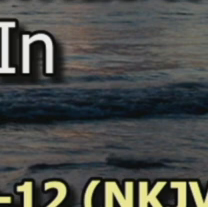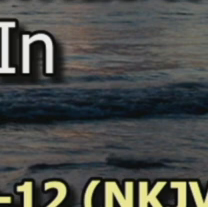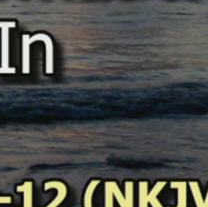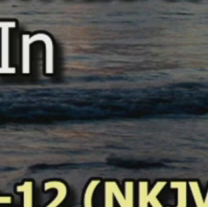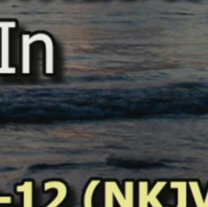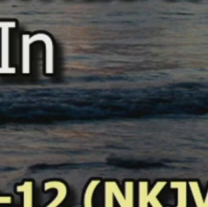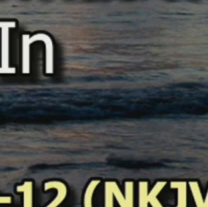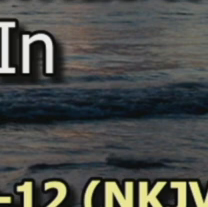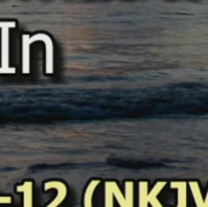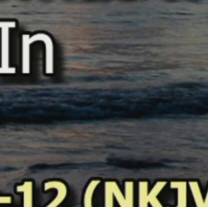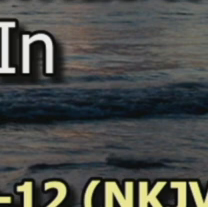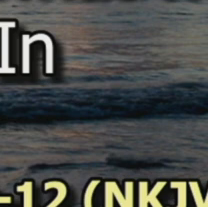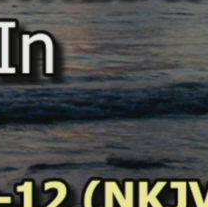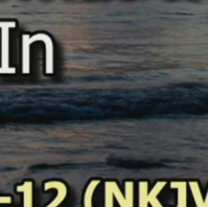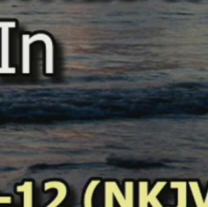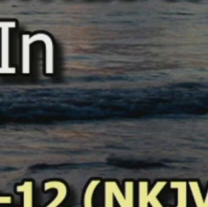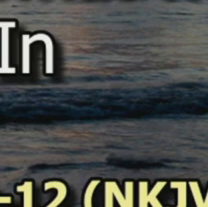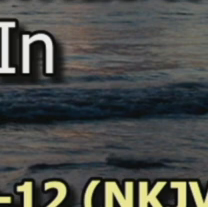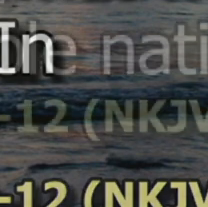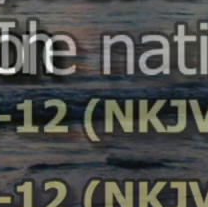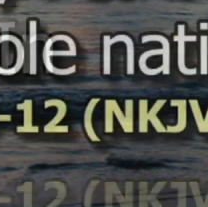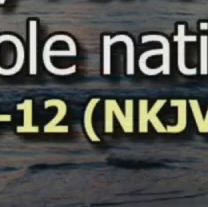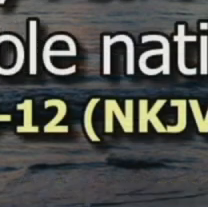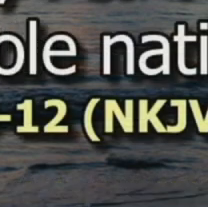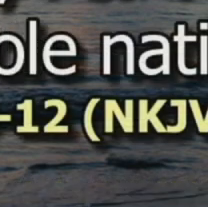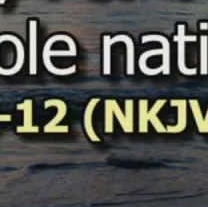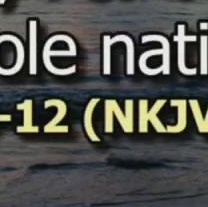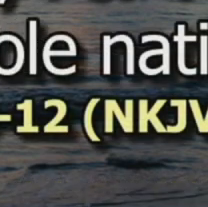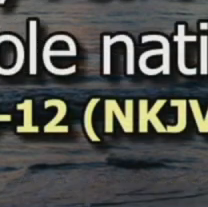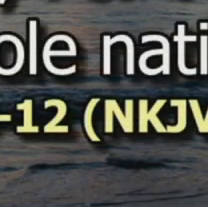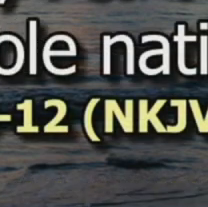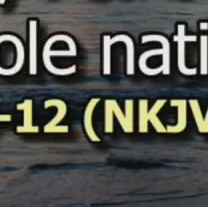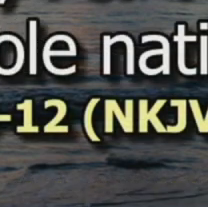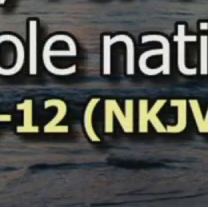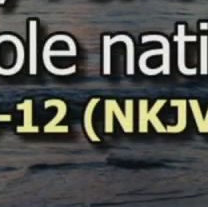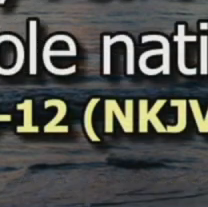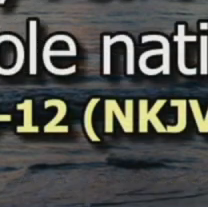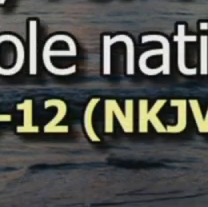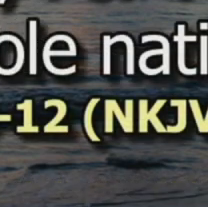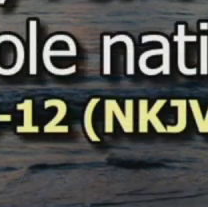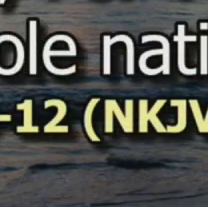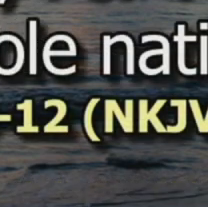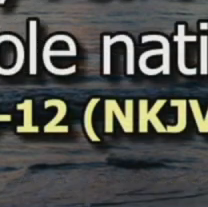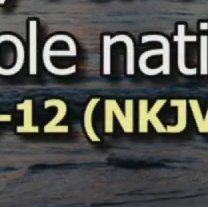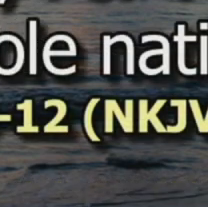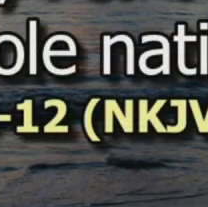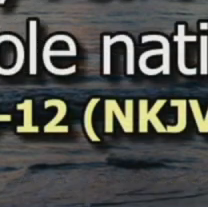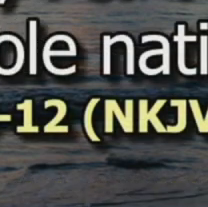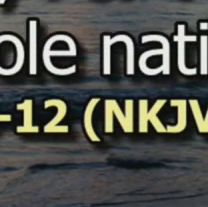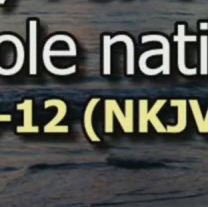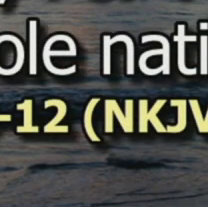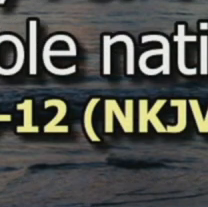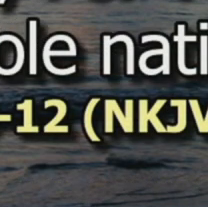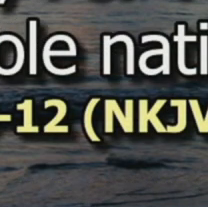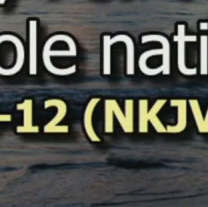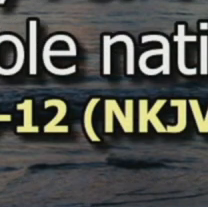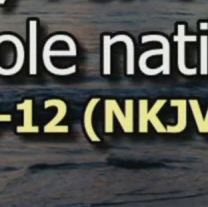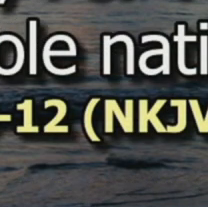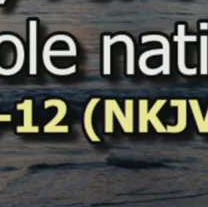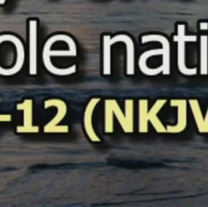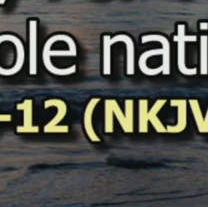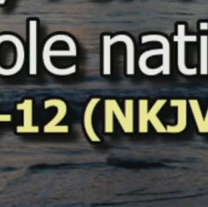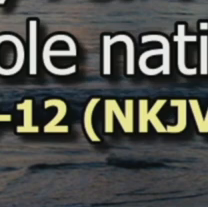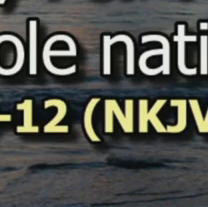vipi na ni kwa matoleo na zaka. Verses 9. You are cursed with a curse, for you have robbed me, even